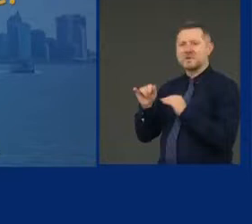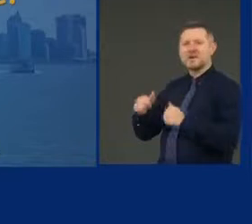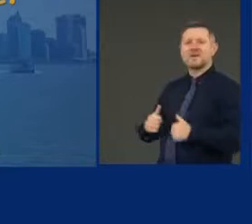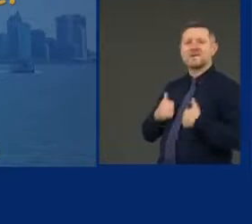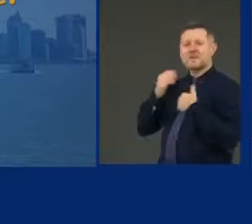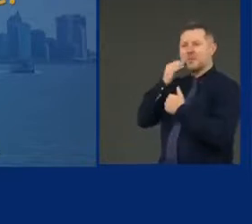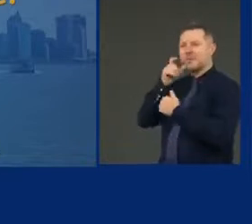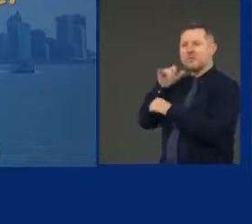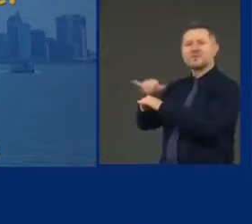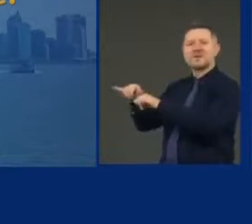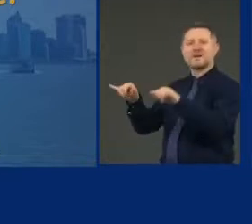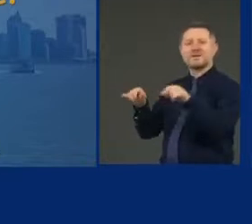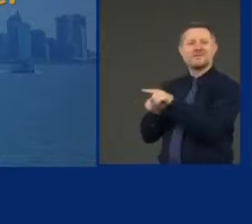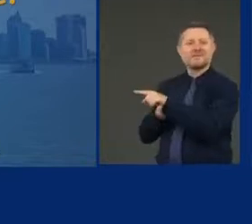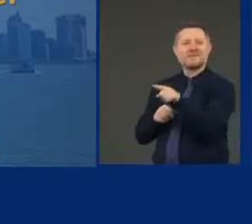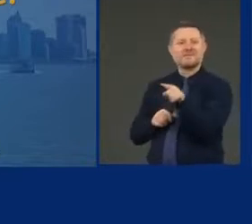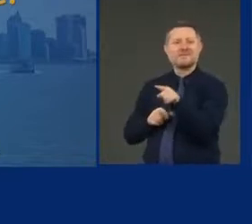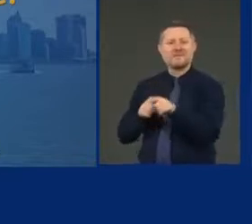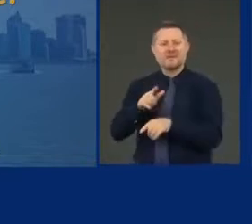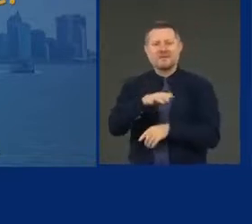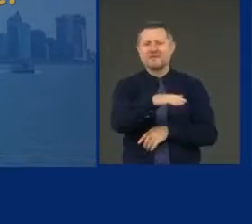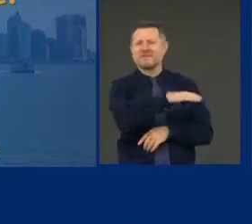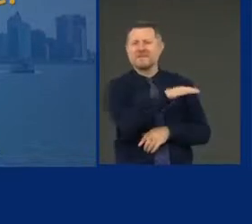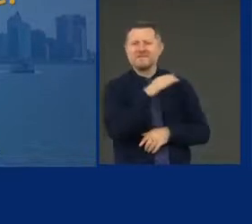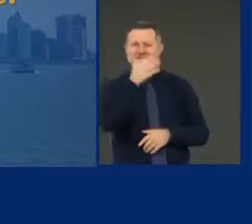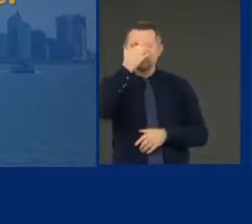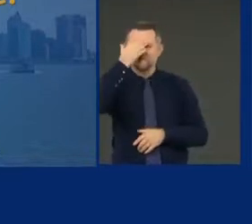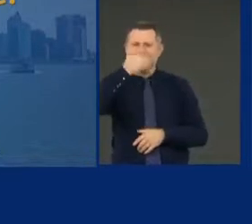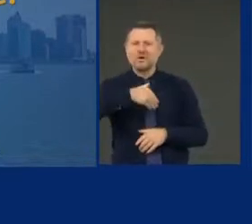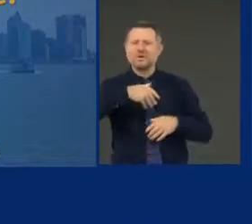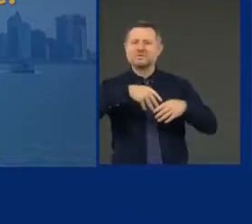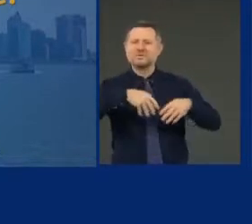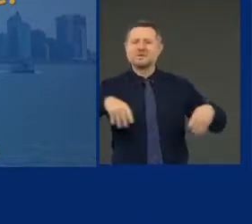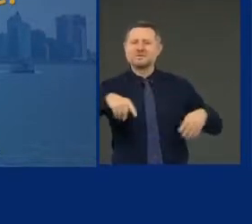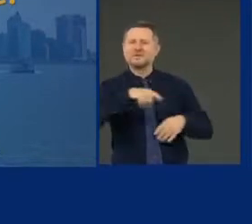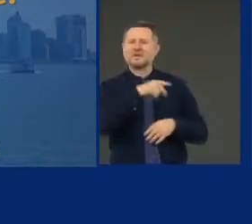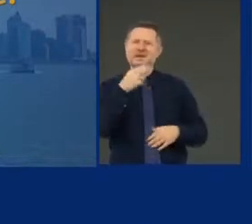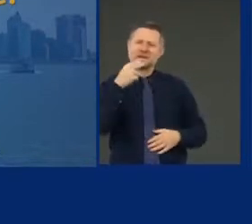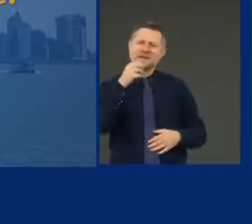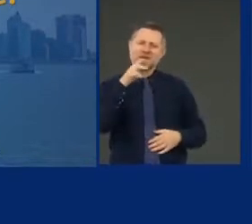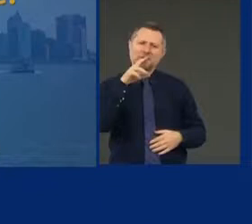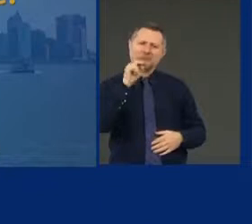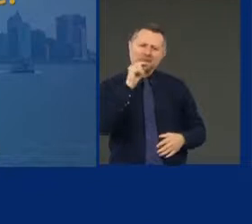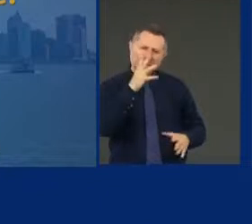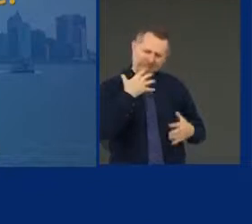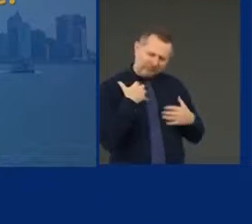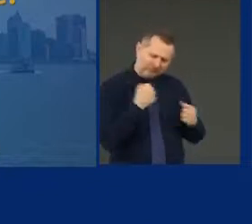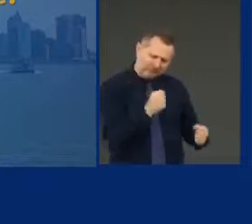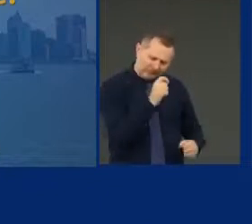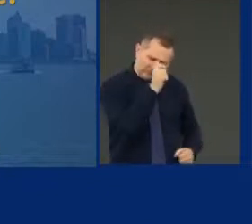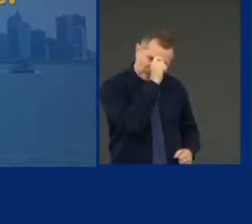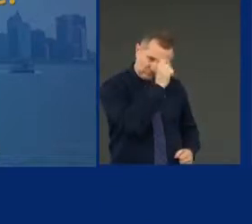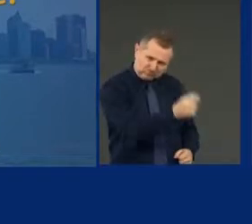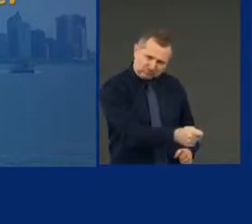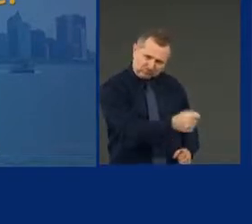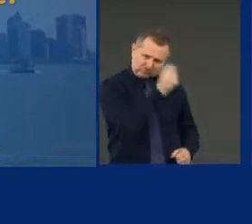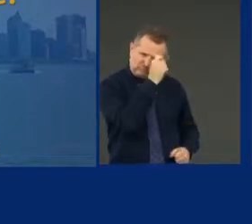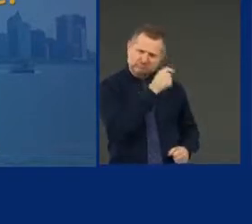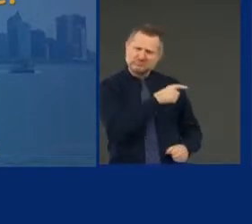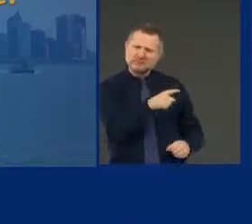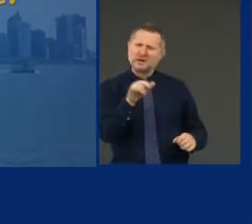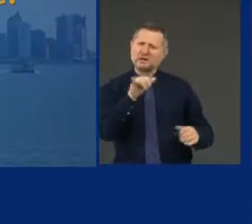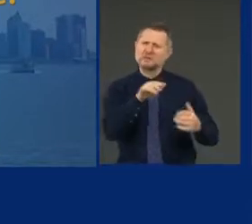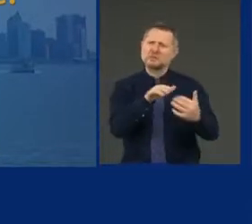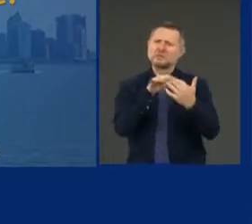They are the frontline heroes. They are the ones who charged up the hill when